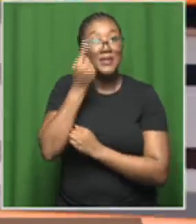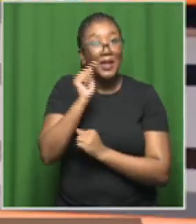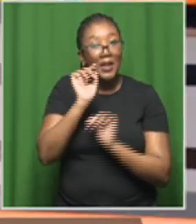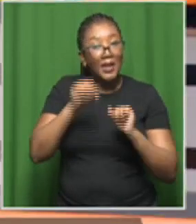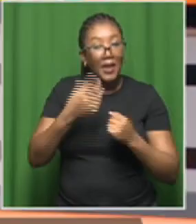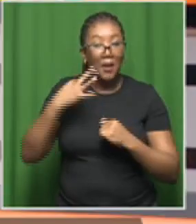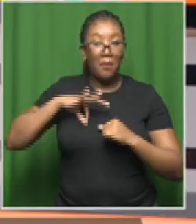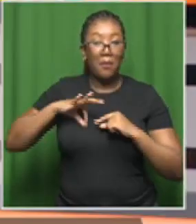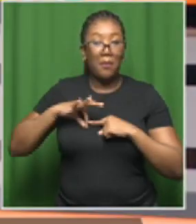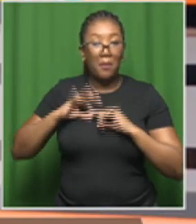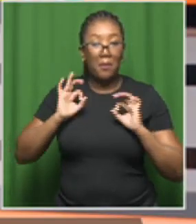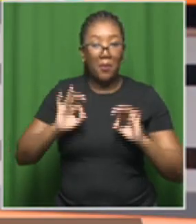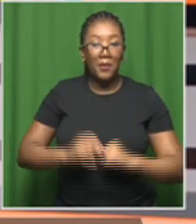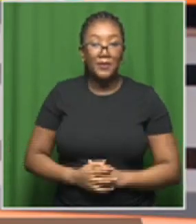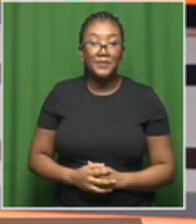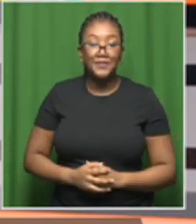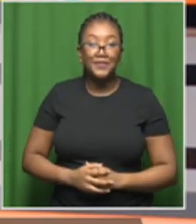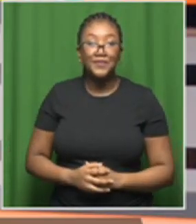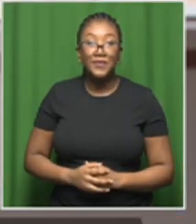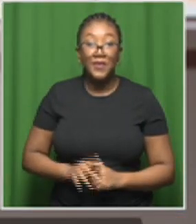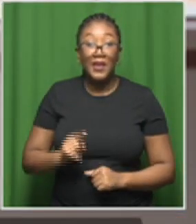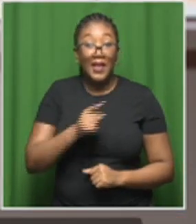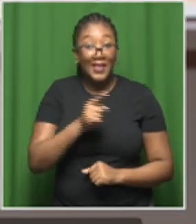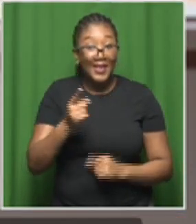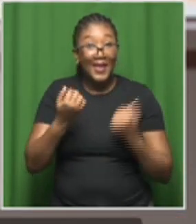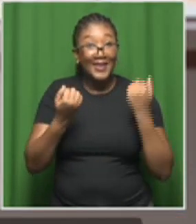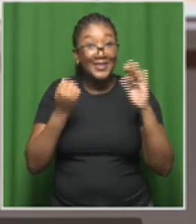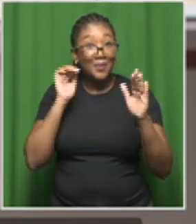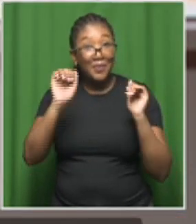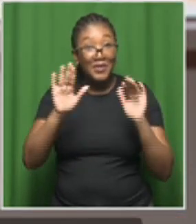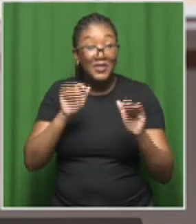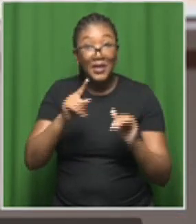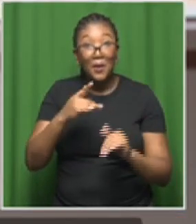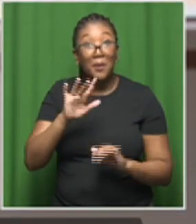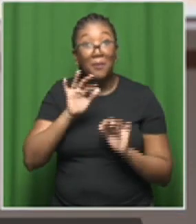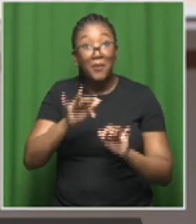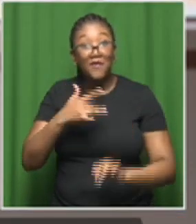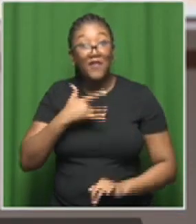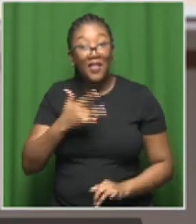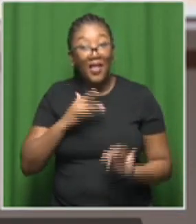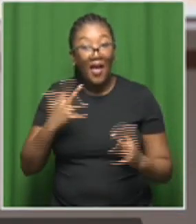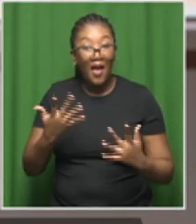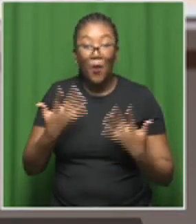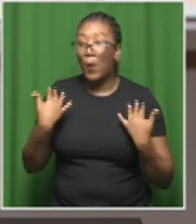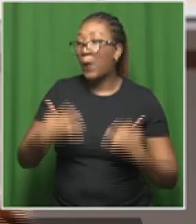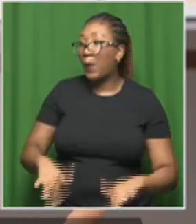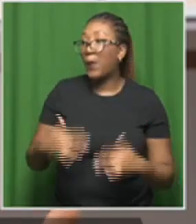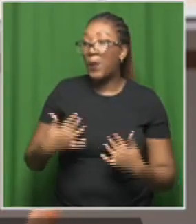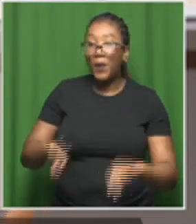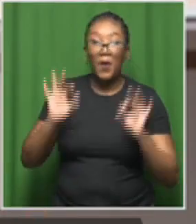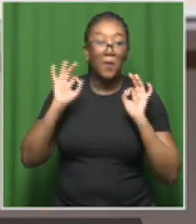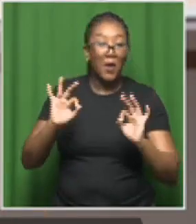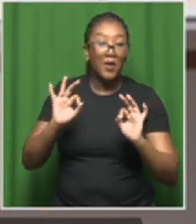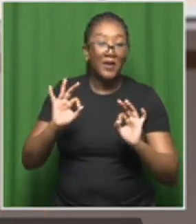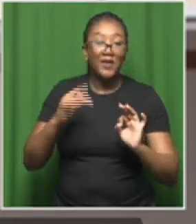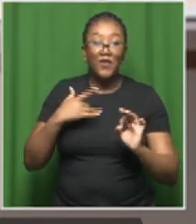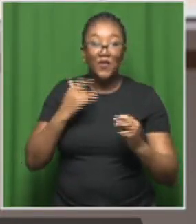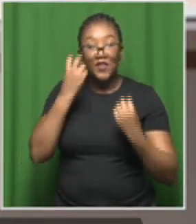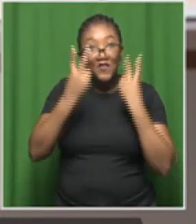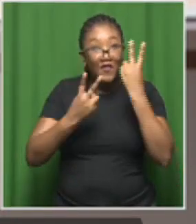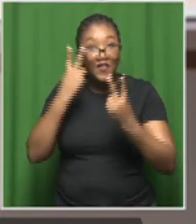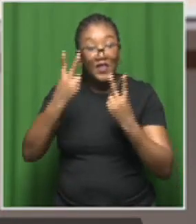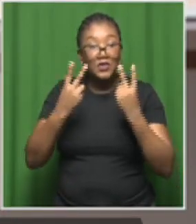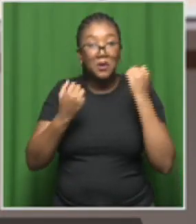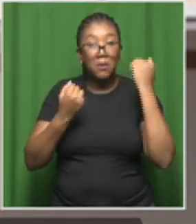what has been the response so far from the exhibition? I think it's been great. We wanted to show the original artworks, but